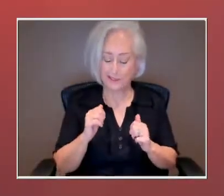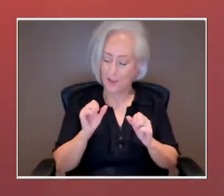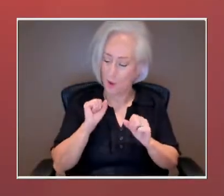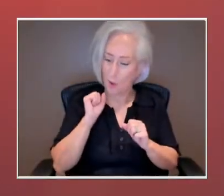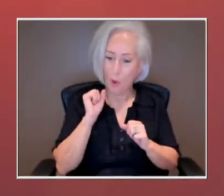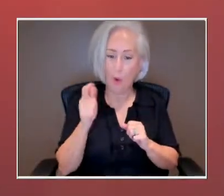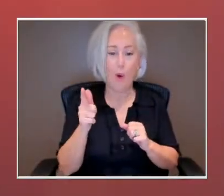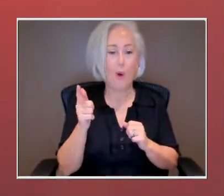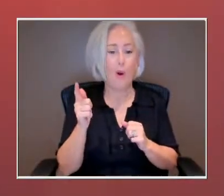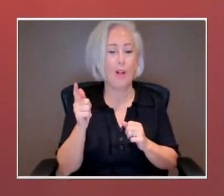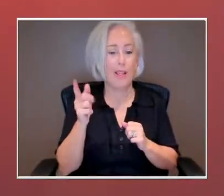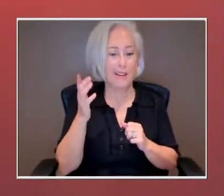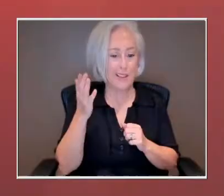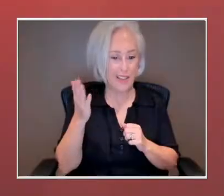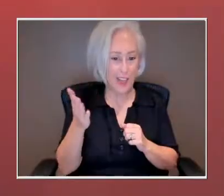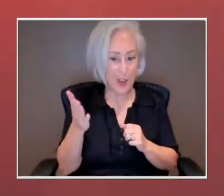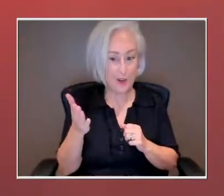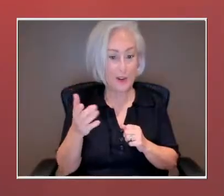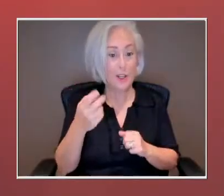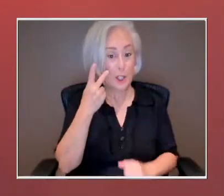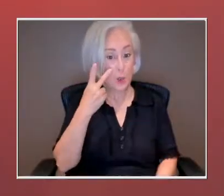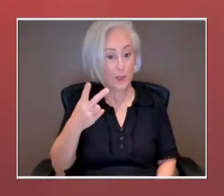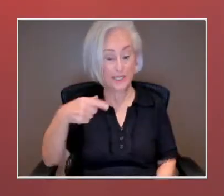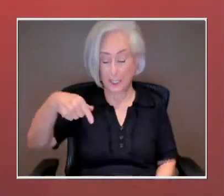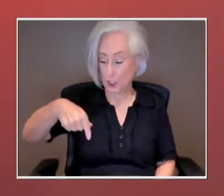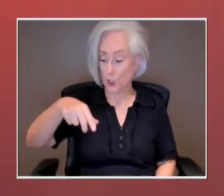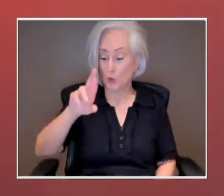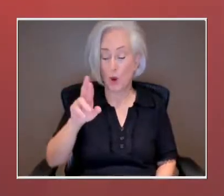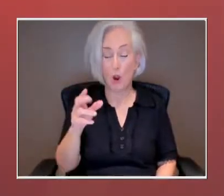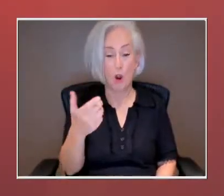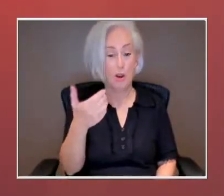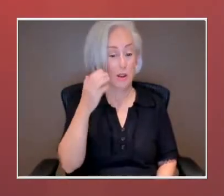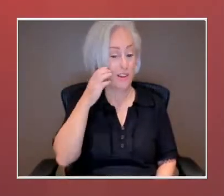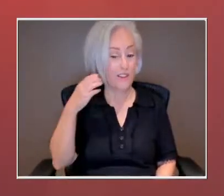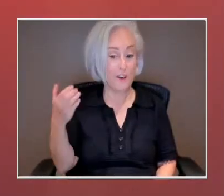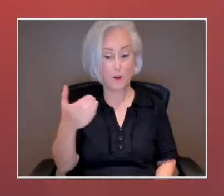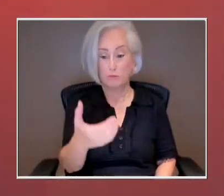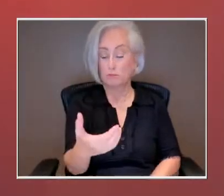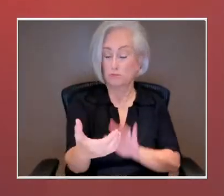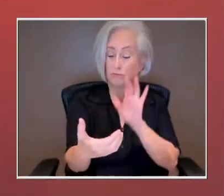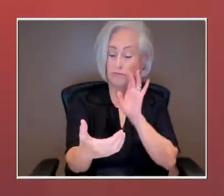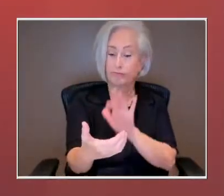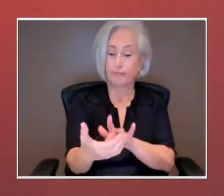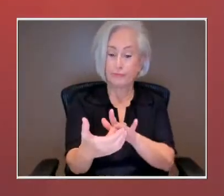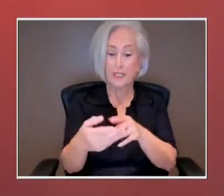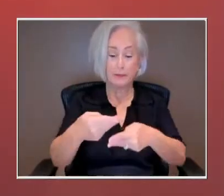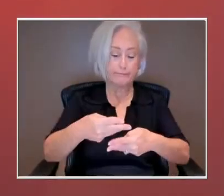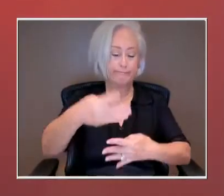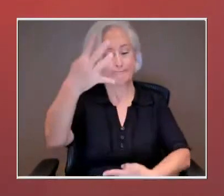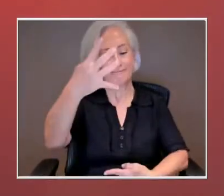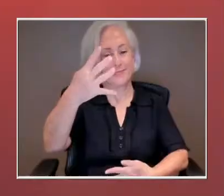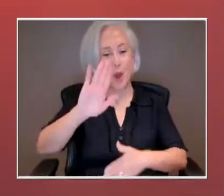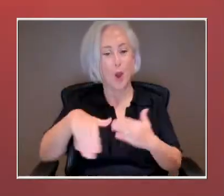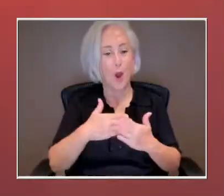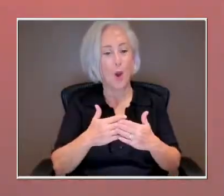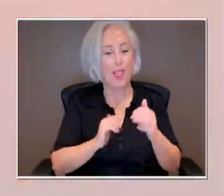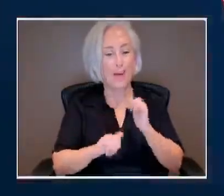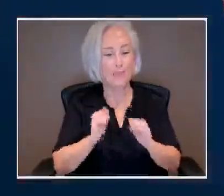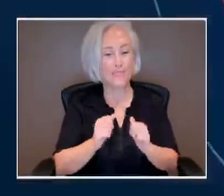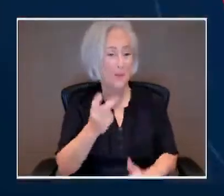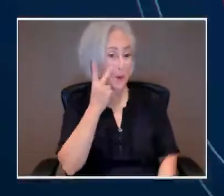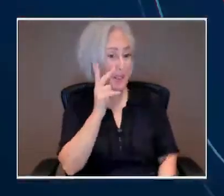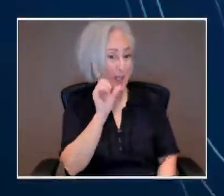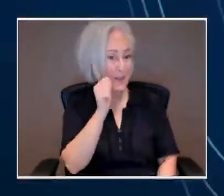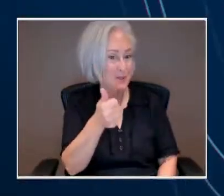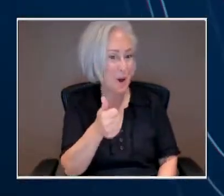the QR code on your screen right now. That will take you to links of our previous episodes. We'll see you right back here tomorrow morning.